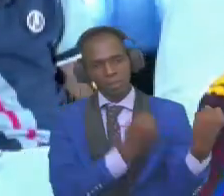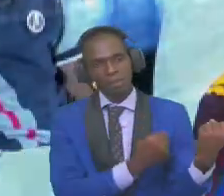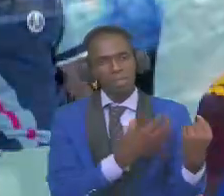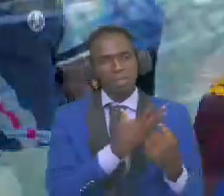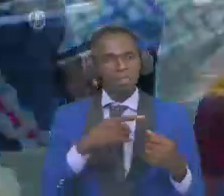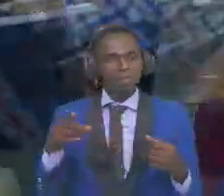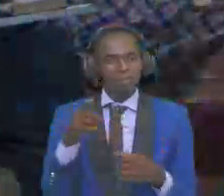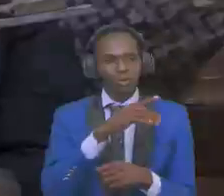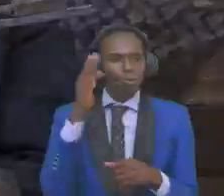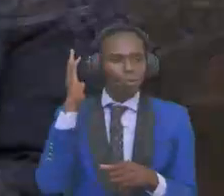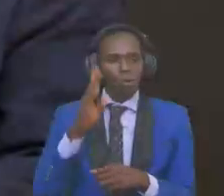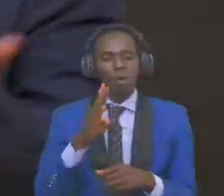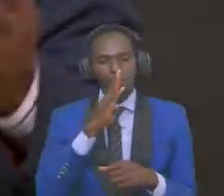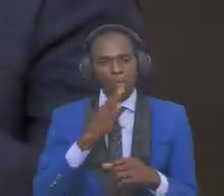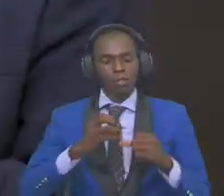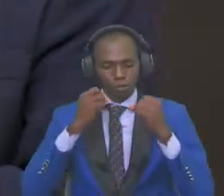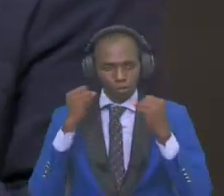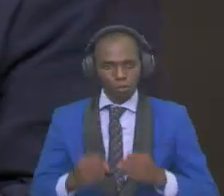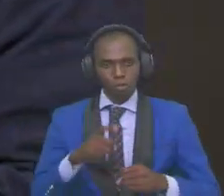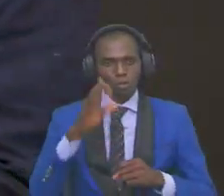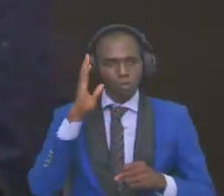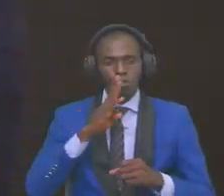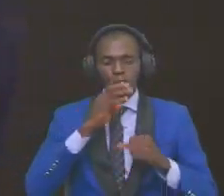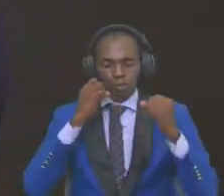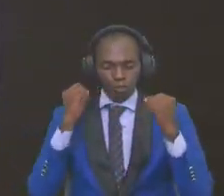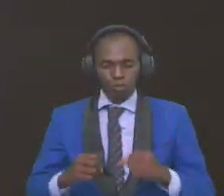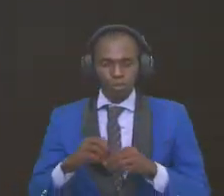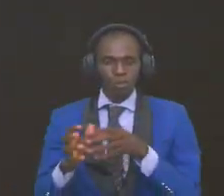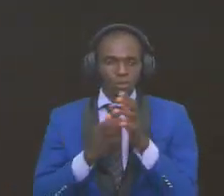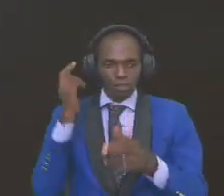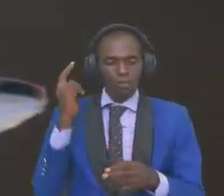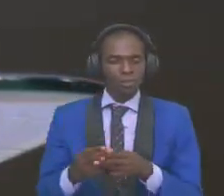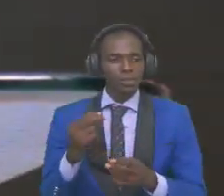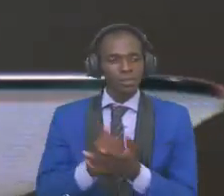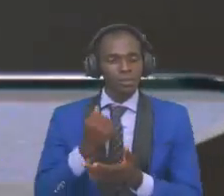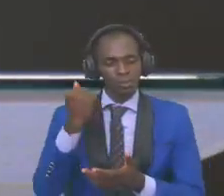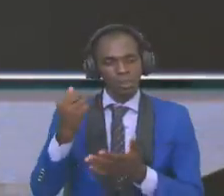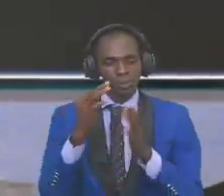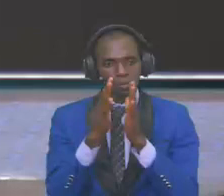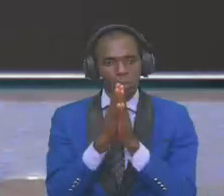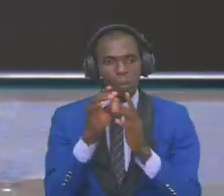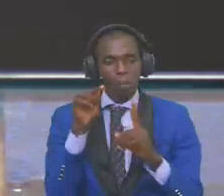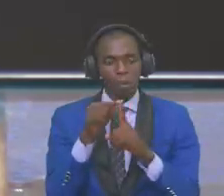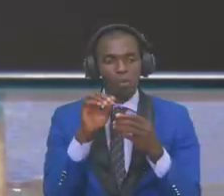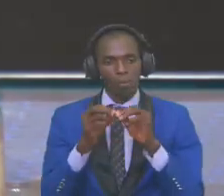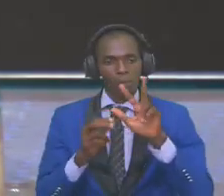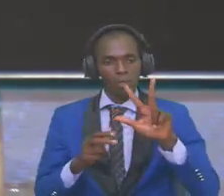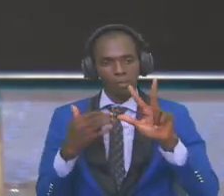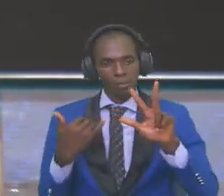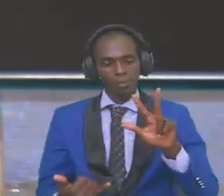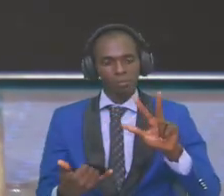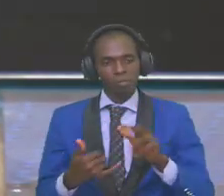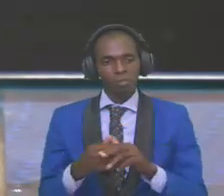you will be strong. You'll be strong in Jesus' name. Point number 3 now.